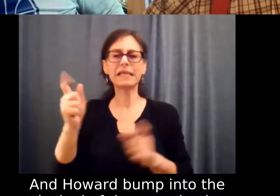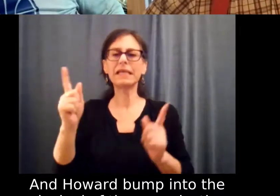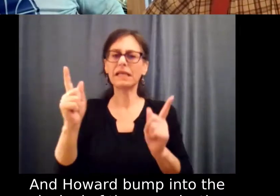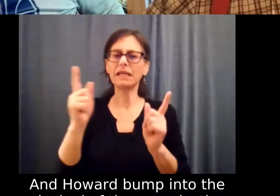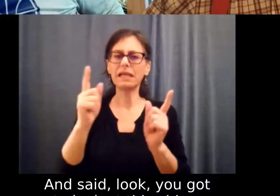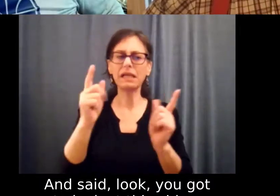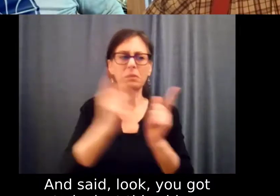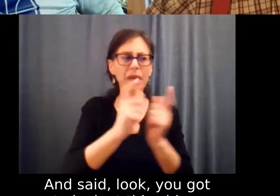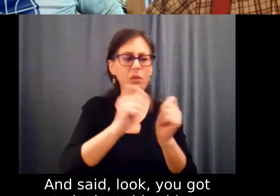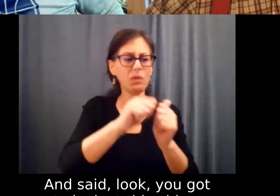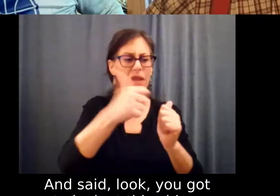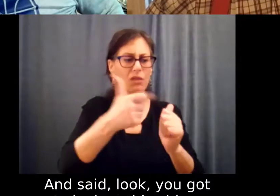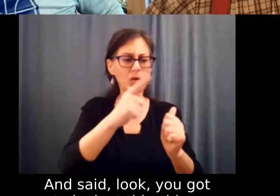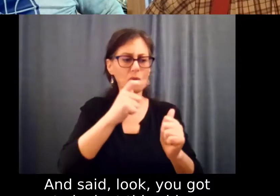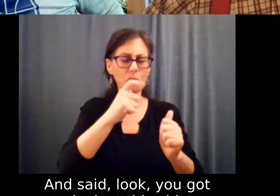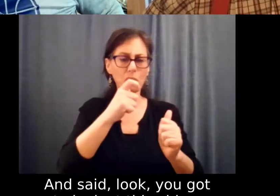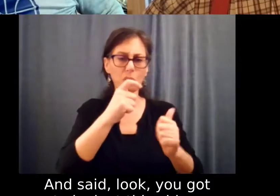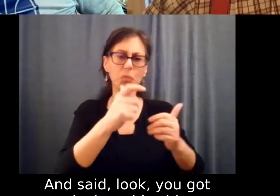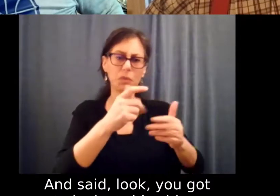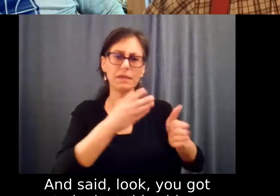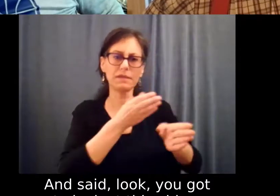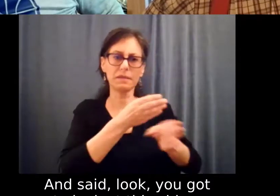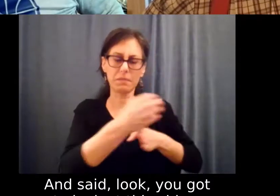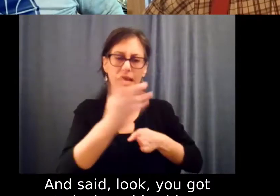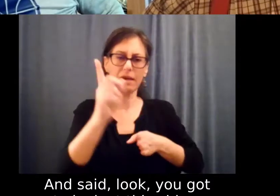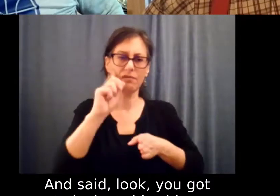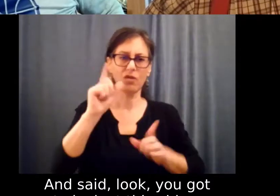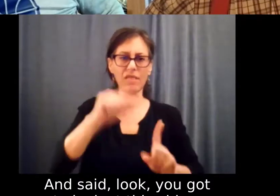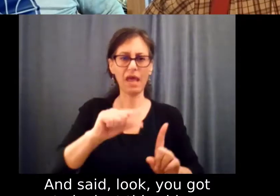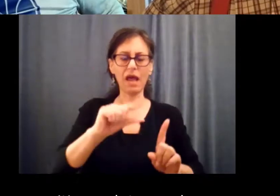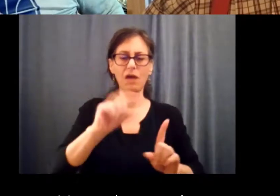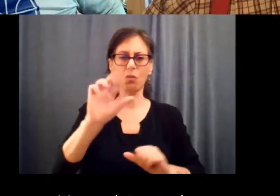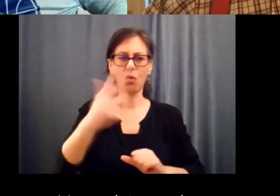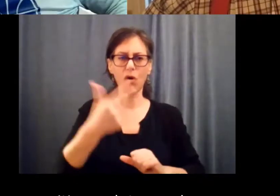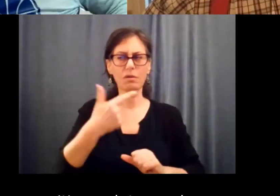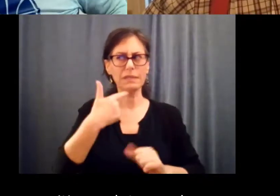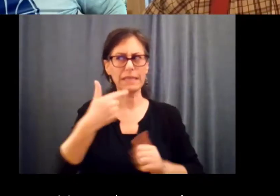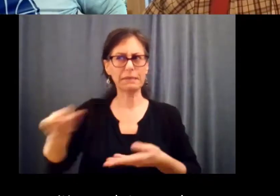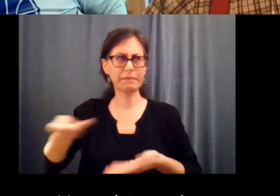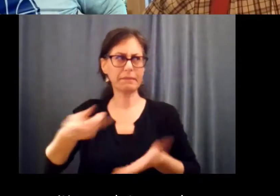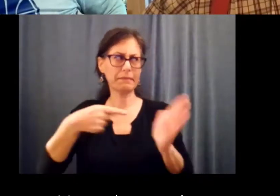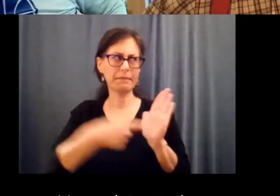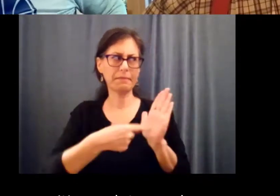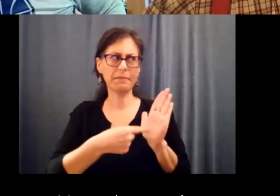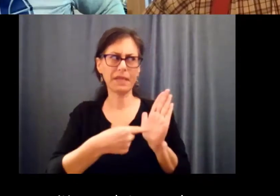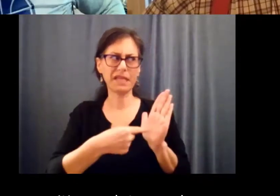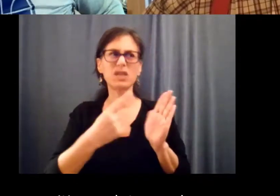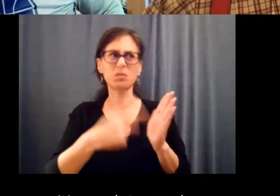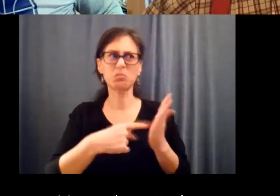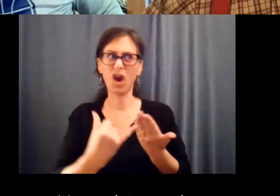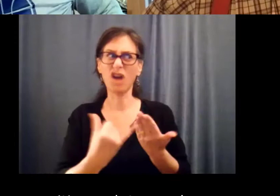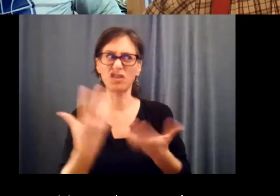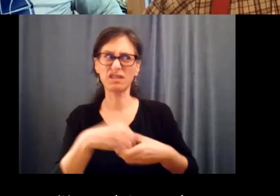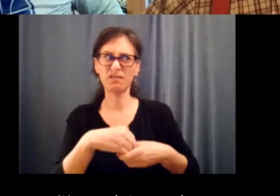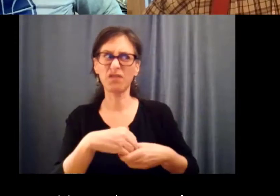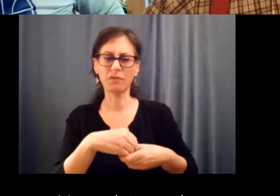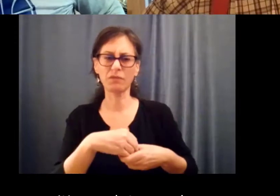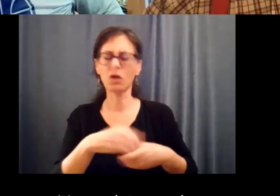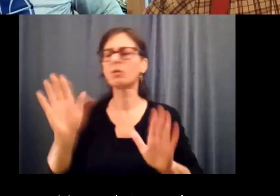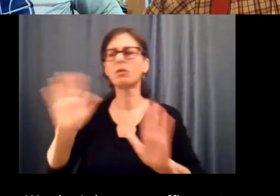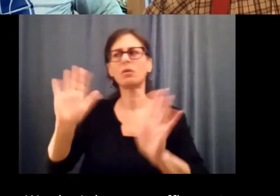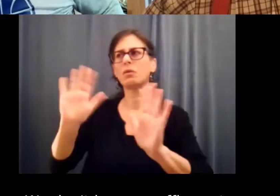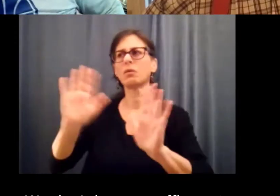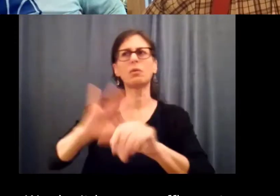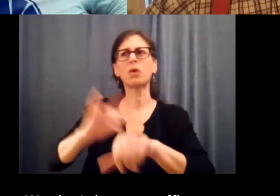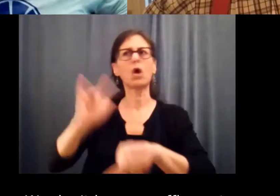that organization at the time, say, look, you got to look at this video and this project I'm involved with. And she says, it's much too early. It's much too